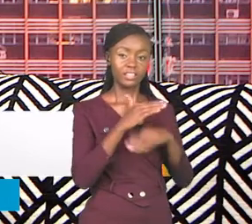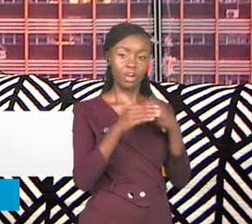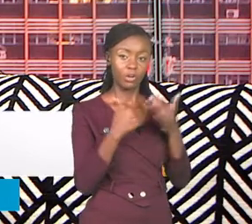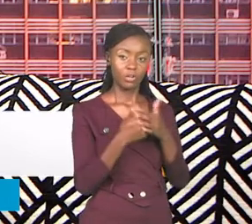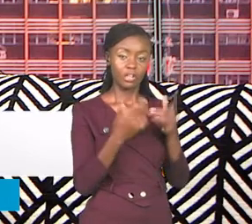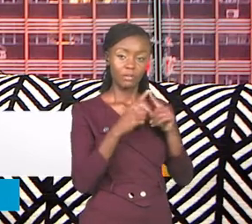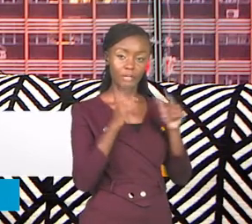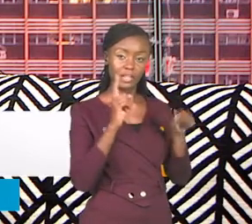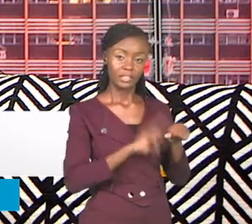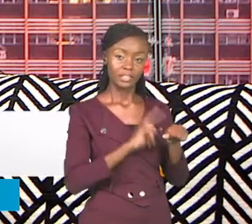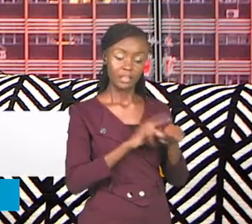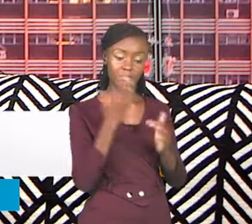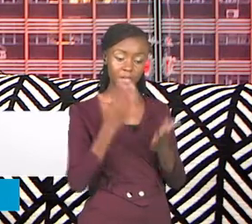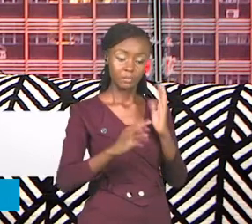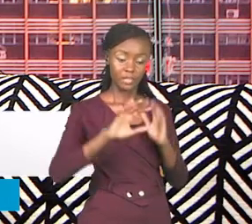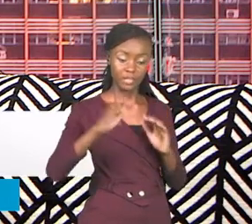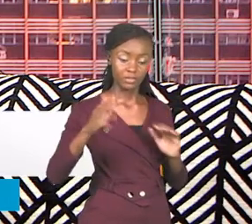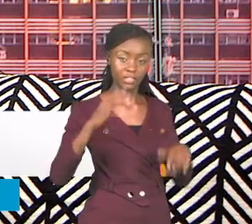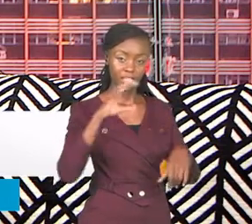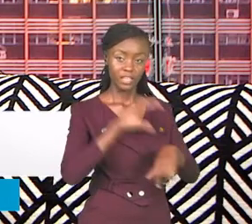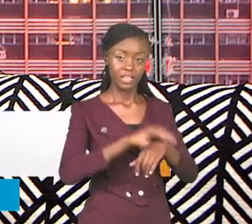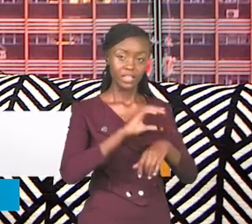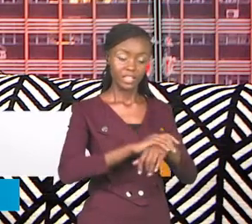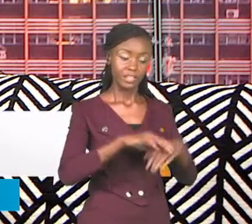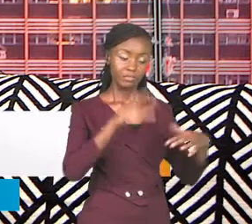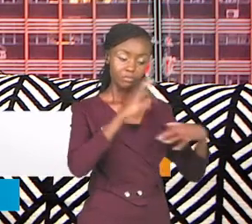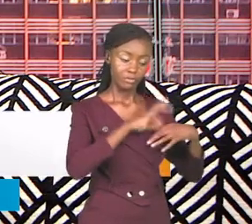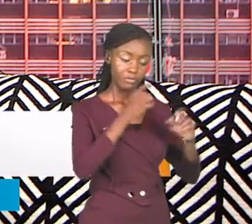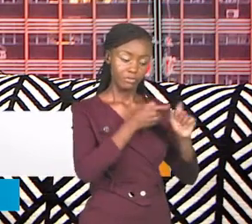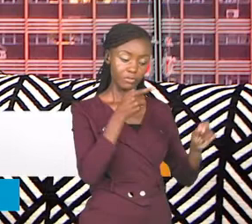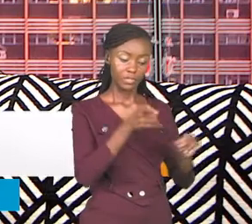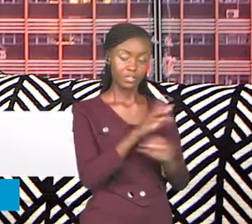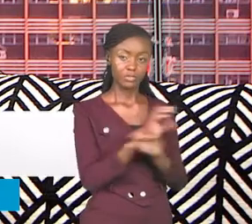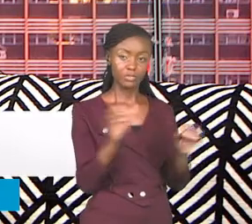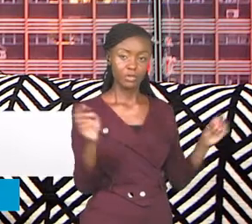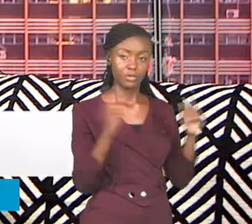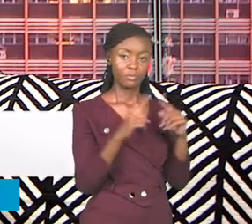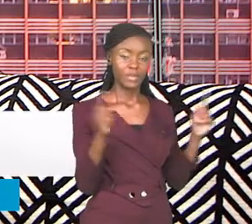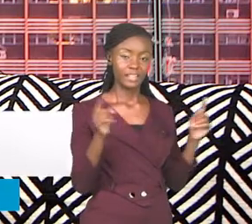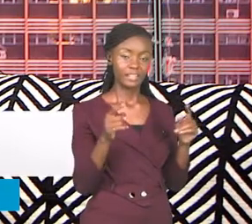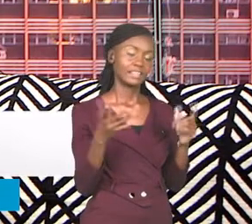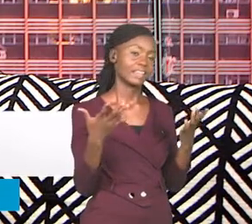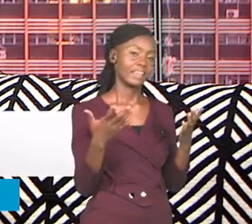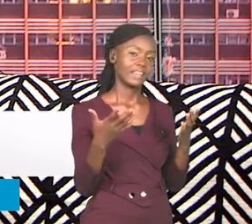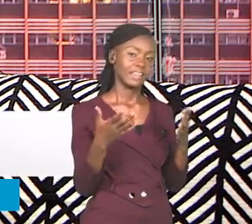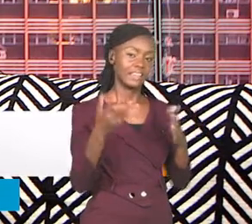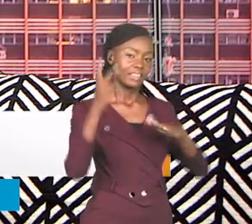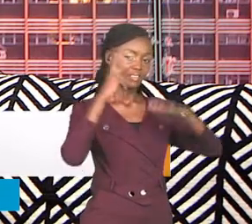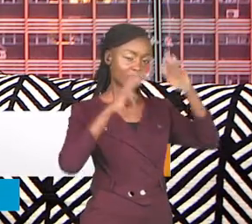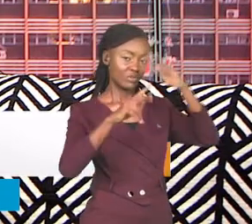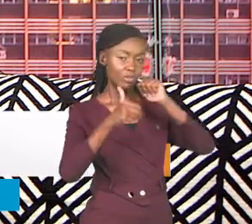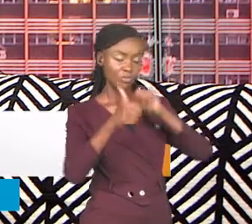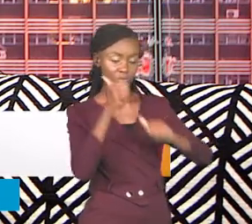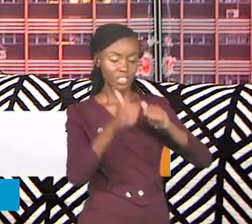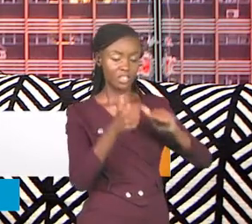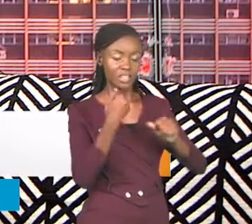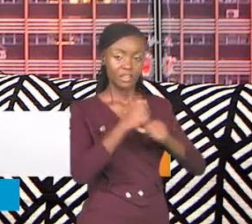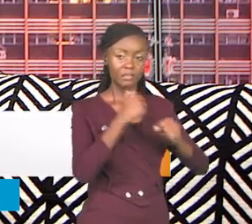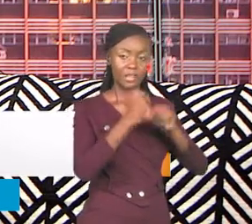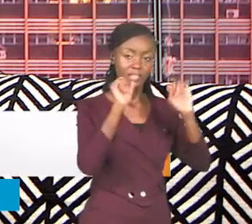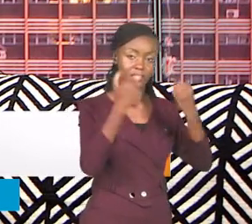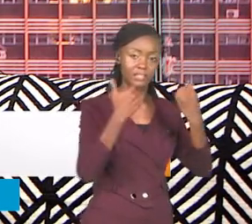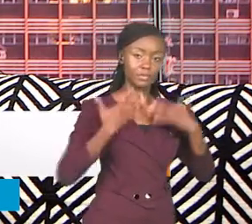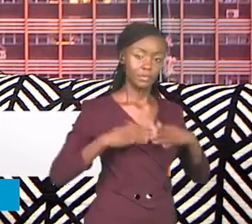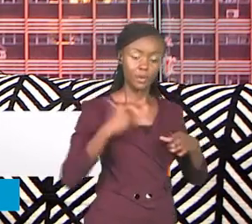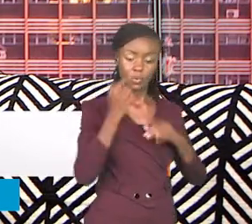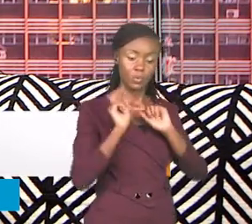While the county may not get revenue from it, but you see, the bigger picture, you're contributing to the safety of these people who are actually coming to